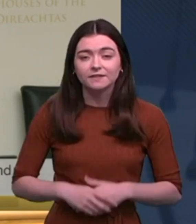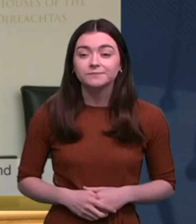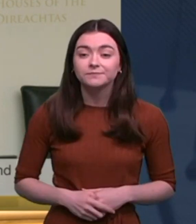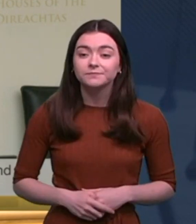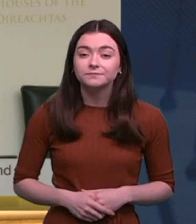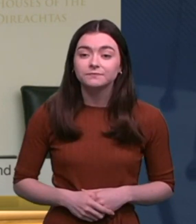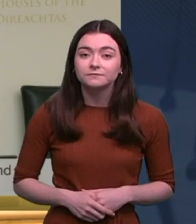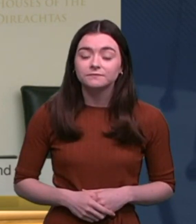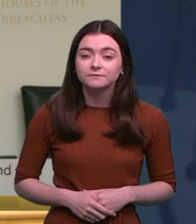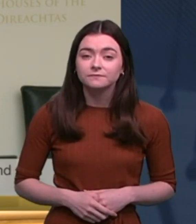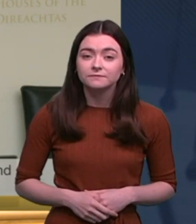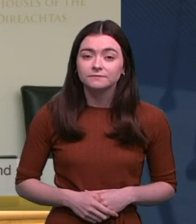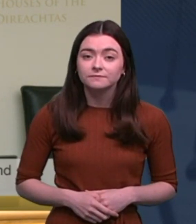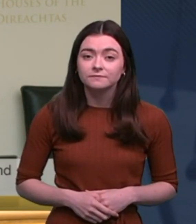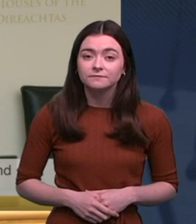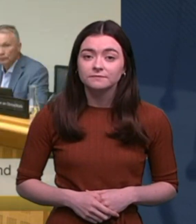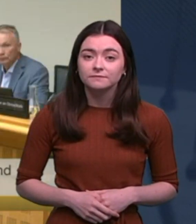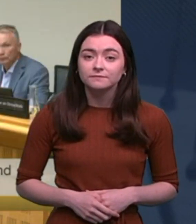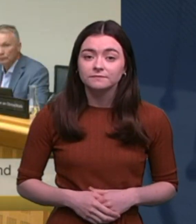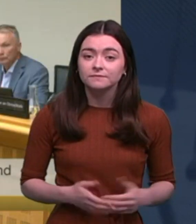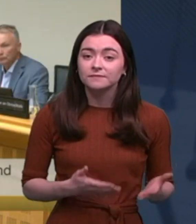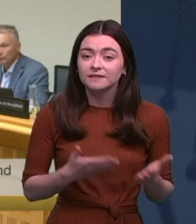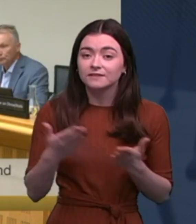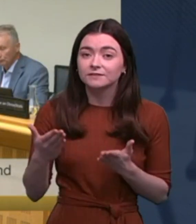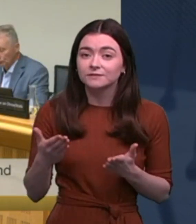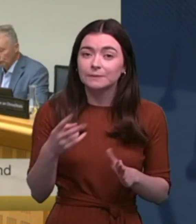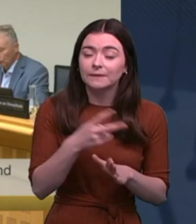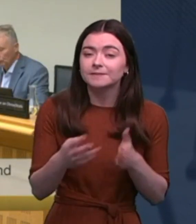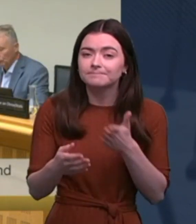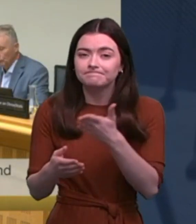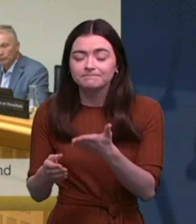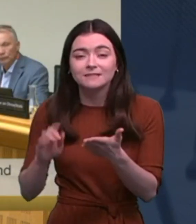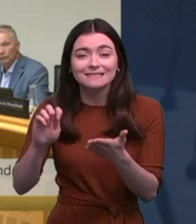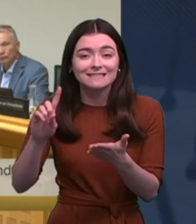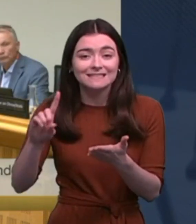Deputy Ellis, sorry, I'll let you back in a second. I'll just let Deputy Ellis ask some questions. Just